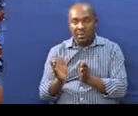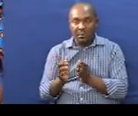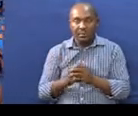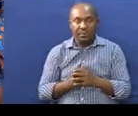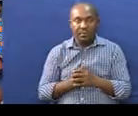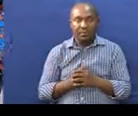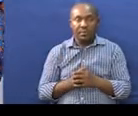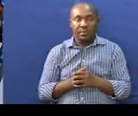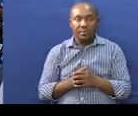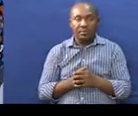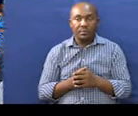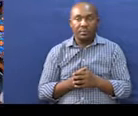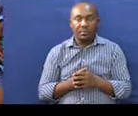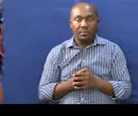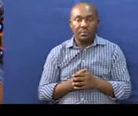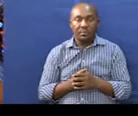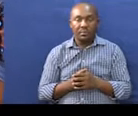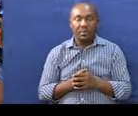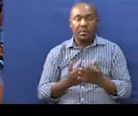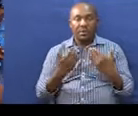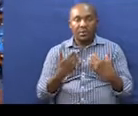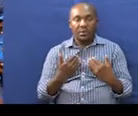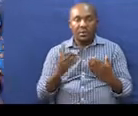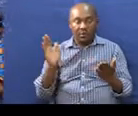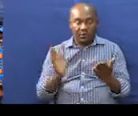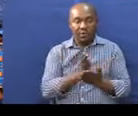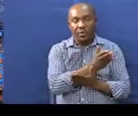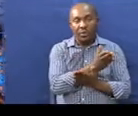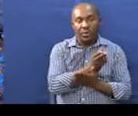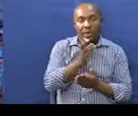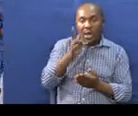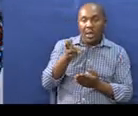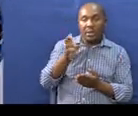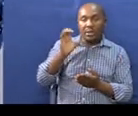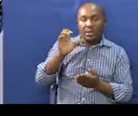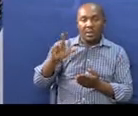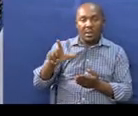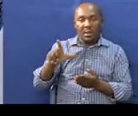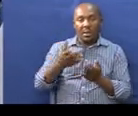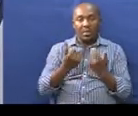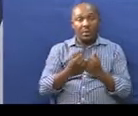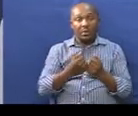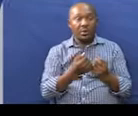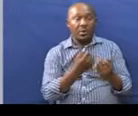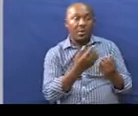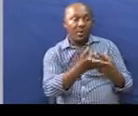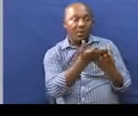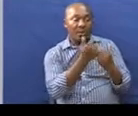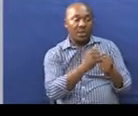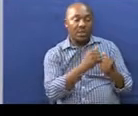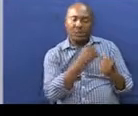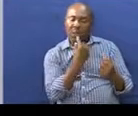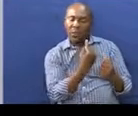You are supposed to remove this HCl because what we want is only reducing sugar, which was